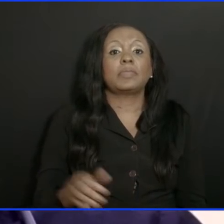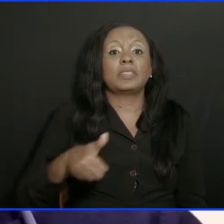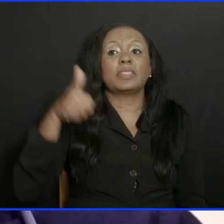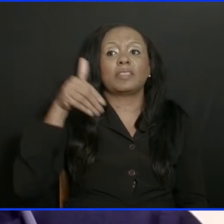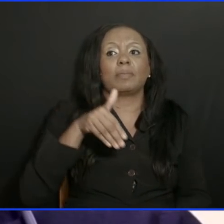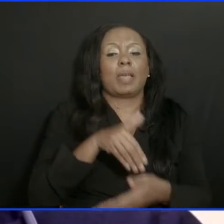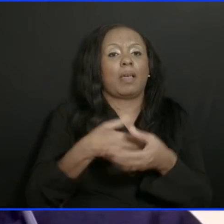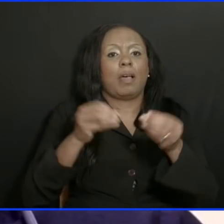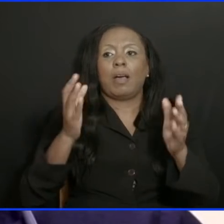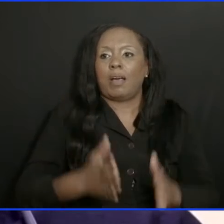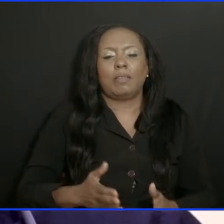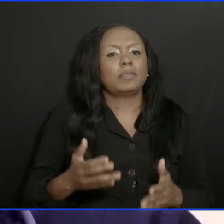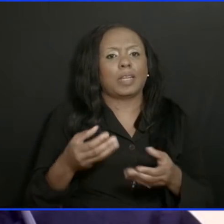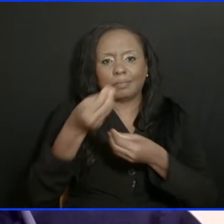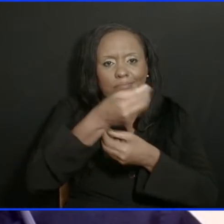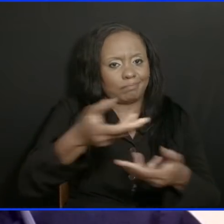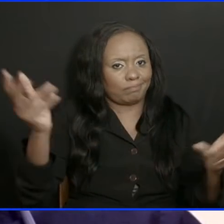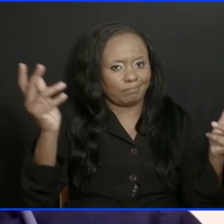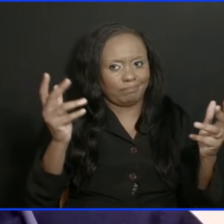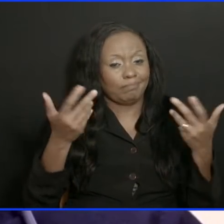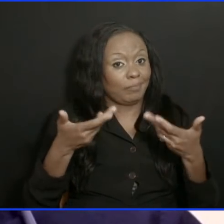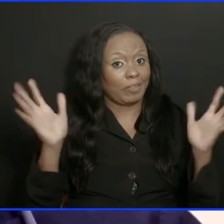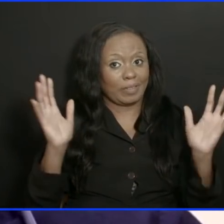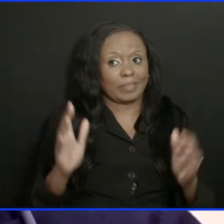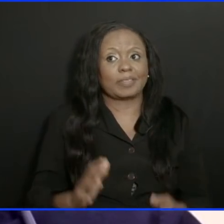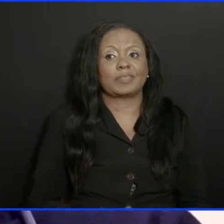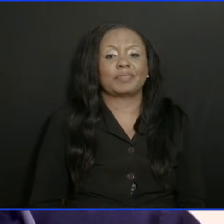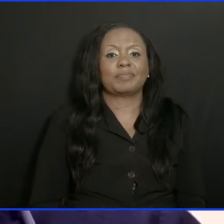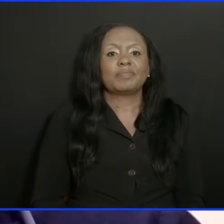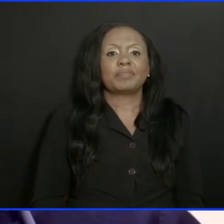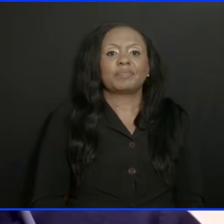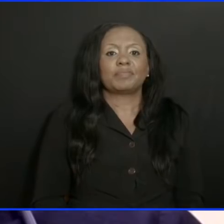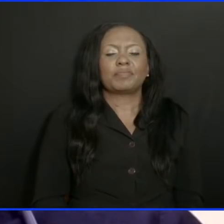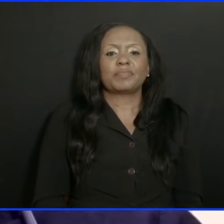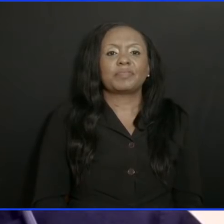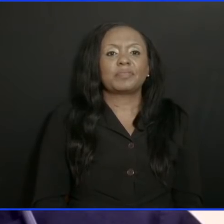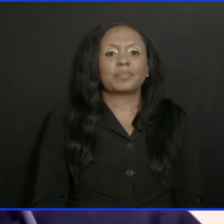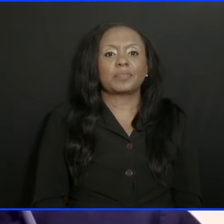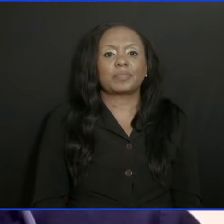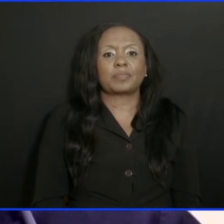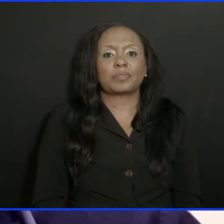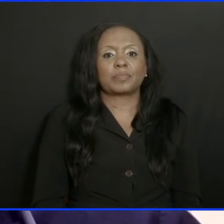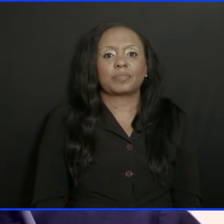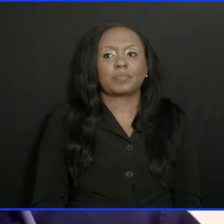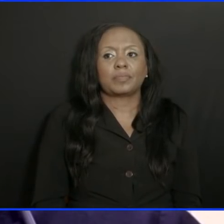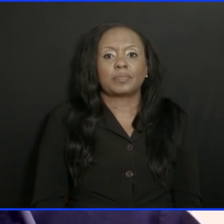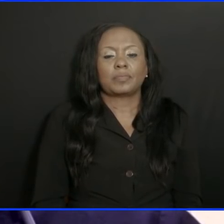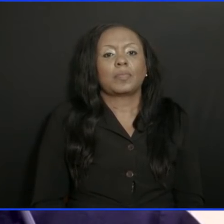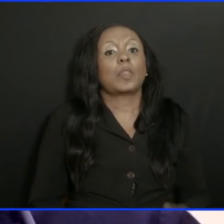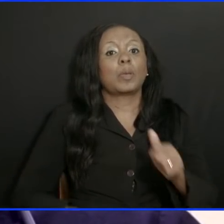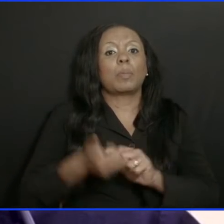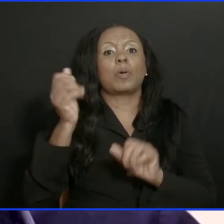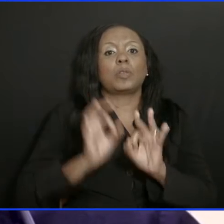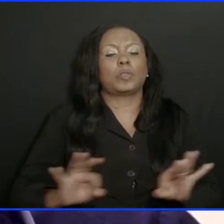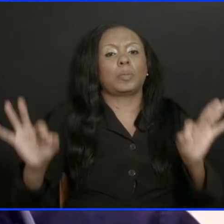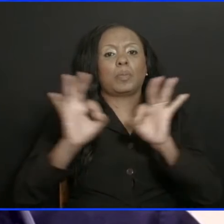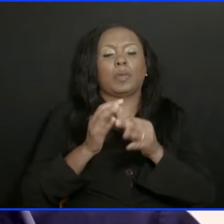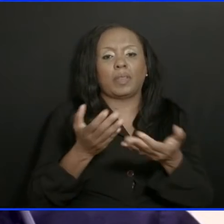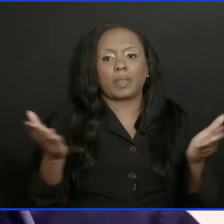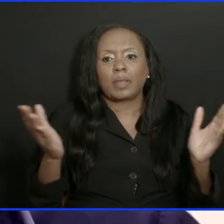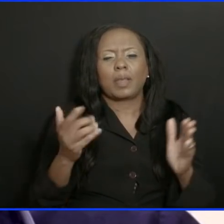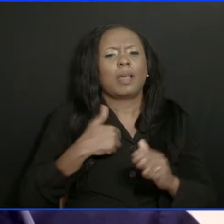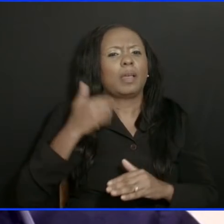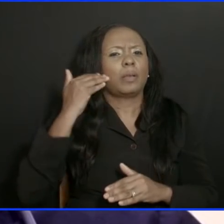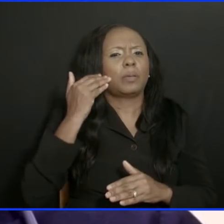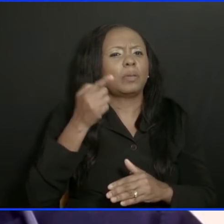today for all of you. But I think the most important thing, even if you're fearful, and I know there may be an element of fear among the